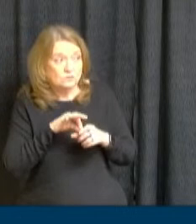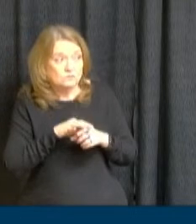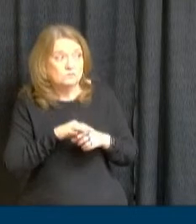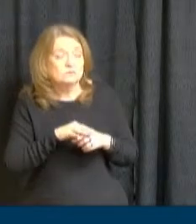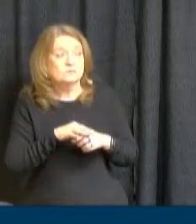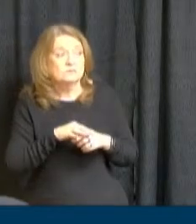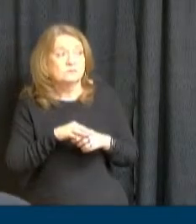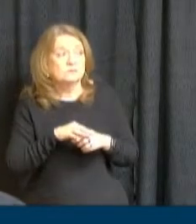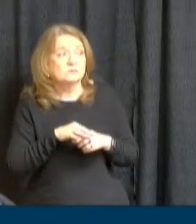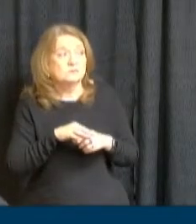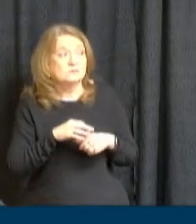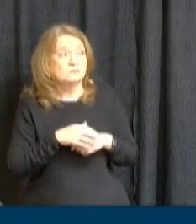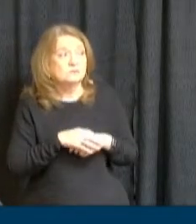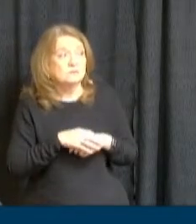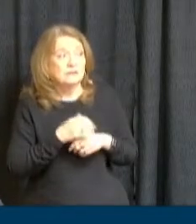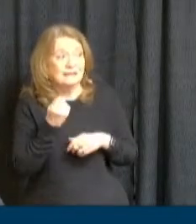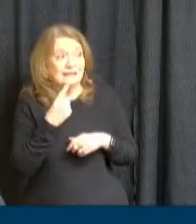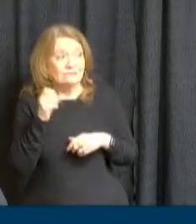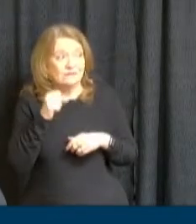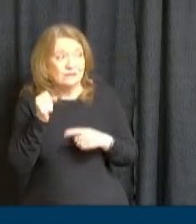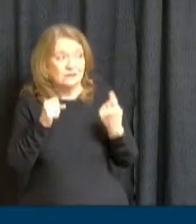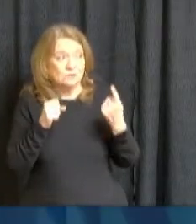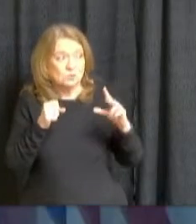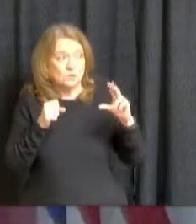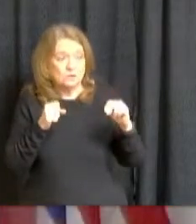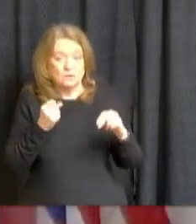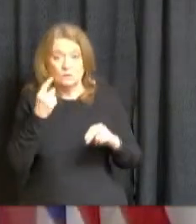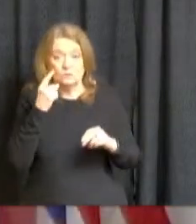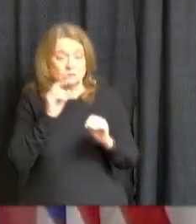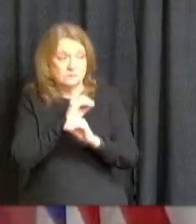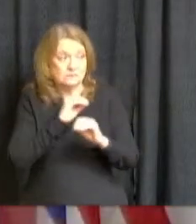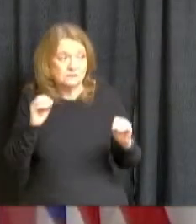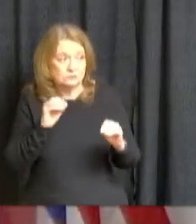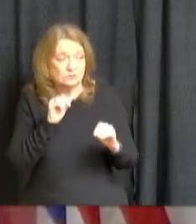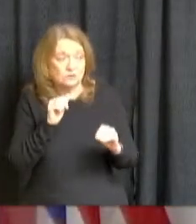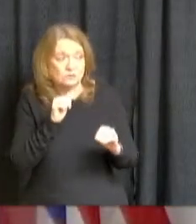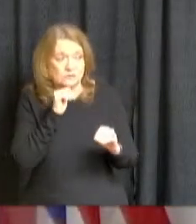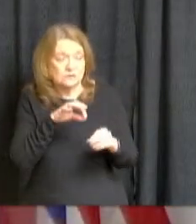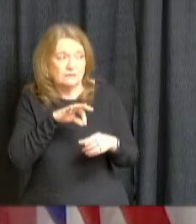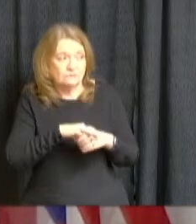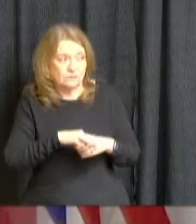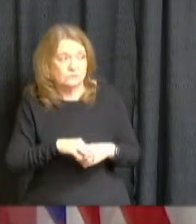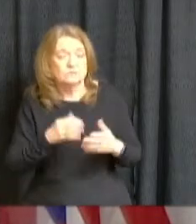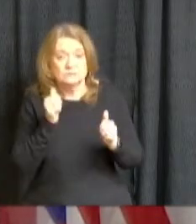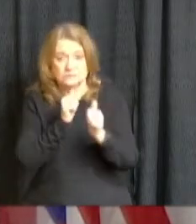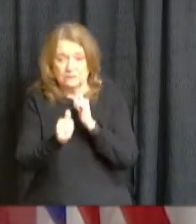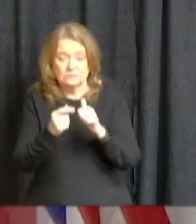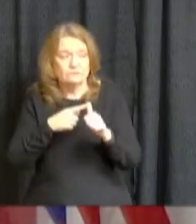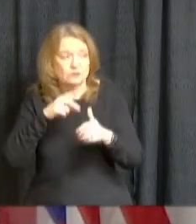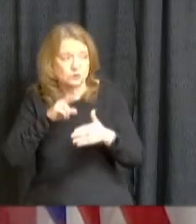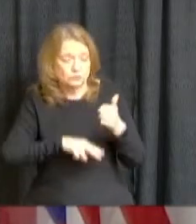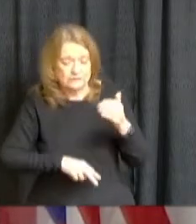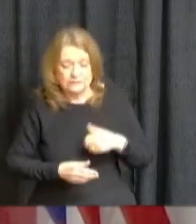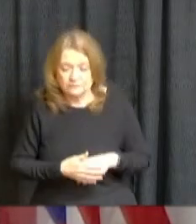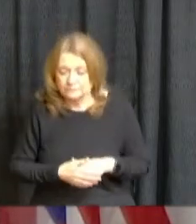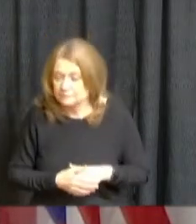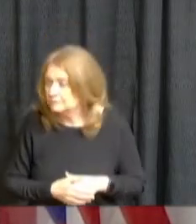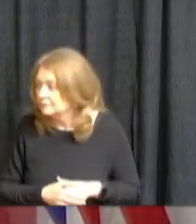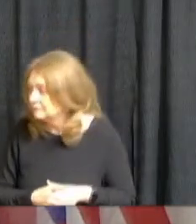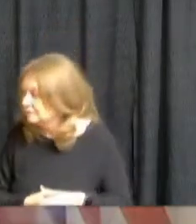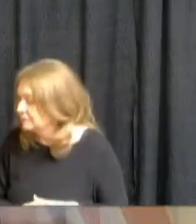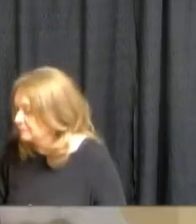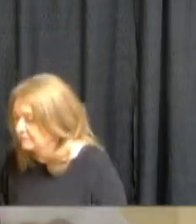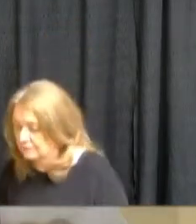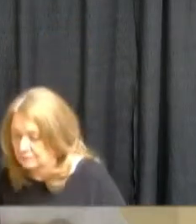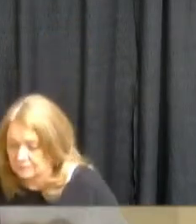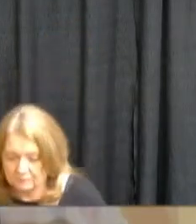Clerk, take the vote. 11 yes, 1 no, 0 abstain. Ordinance 55 is adopted. First reading. Councilperson Streetman. That